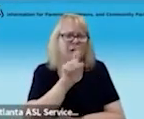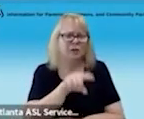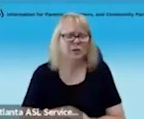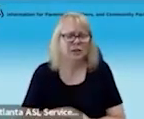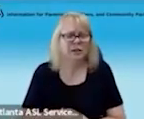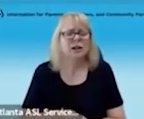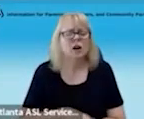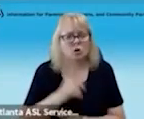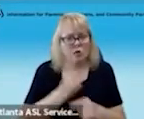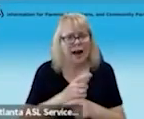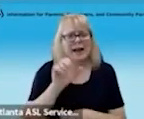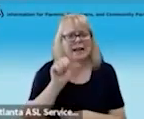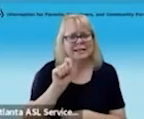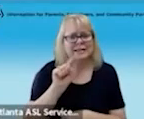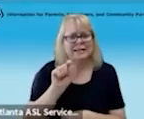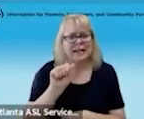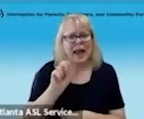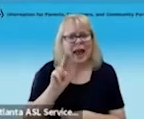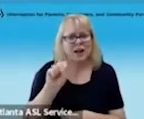that you think will last into the future?